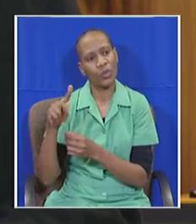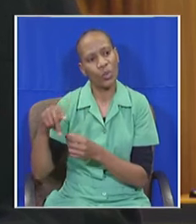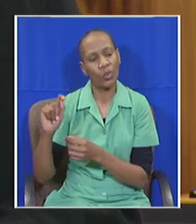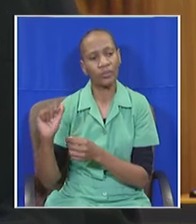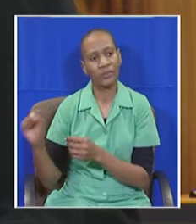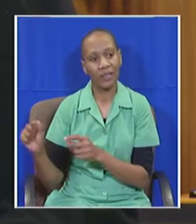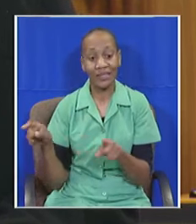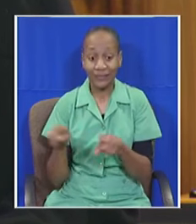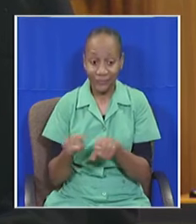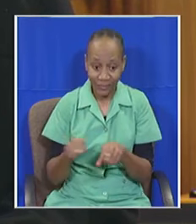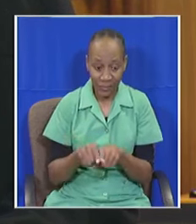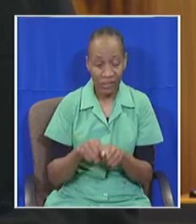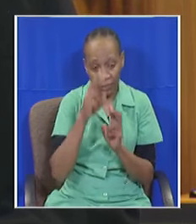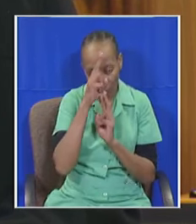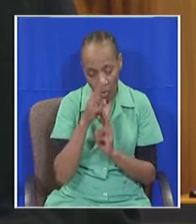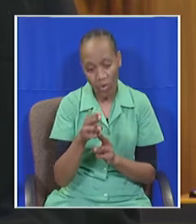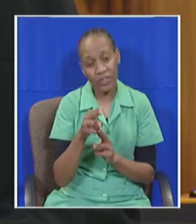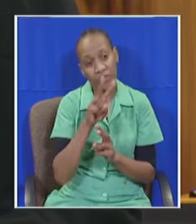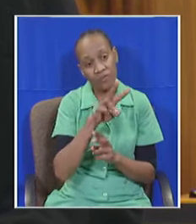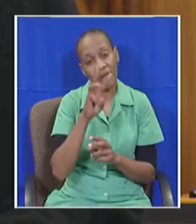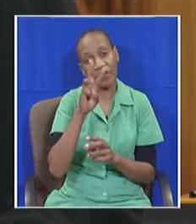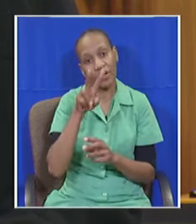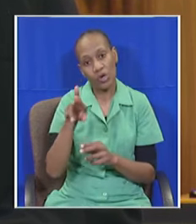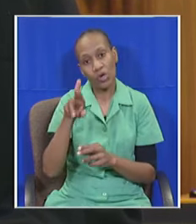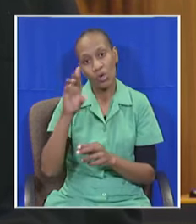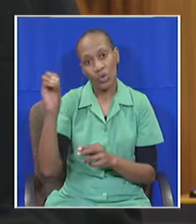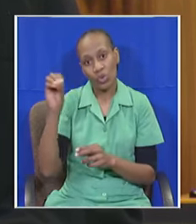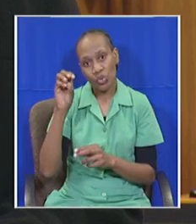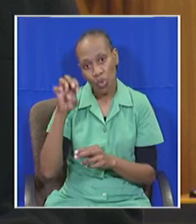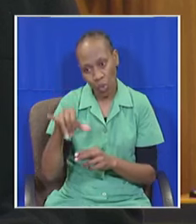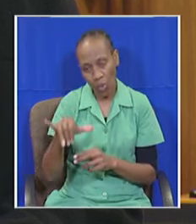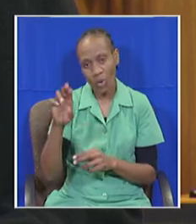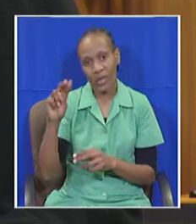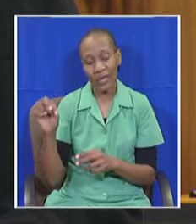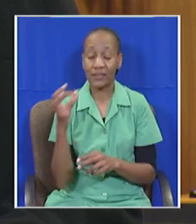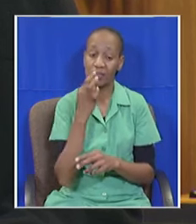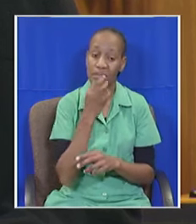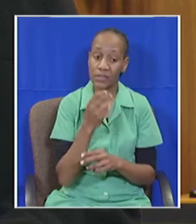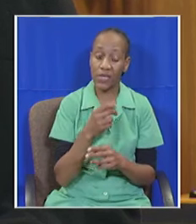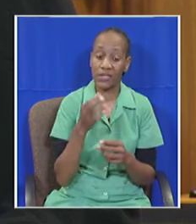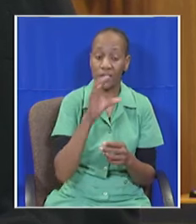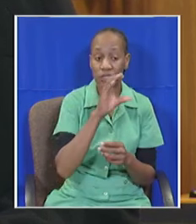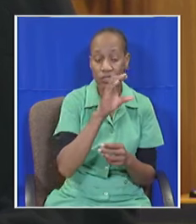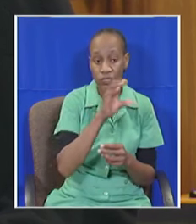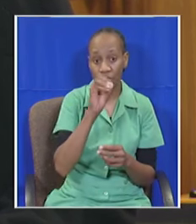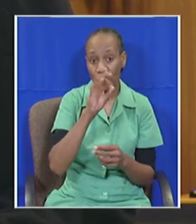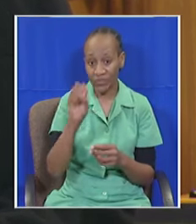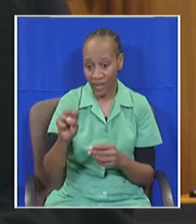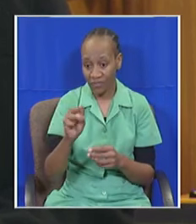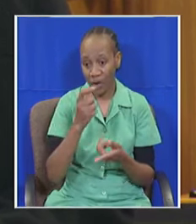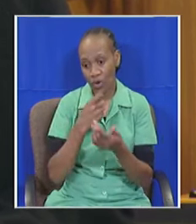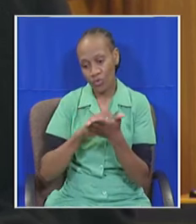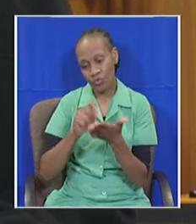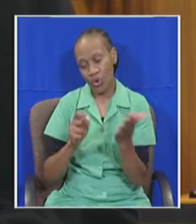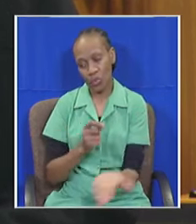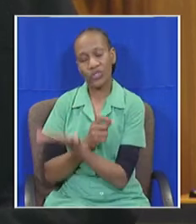oh-so-honorable Van Rooyen's appointment as finance minister, said chief of staff sent an email to Gupta affiliates entitled, "Gents,